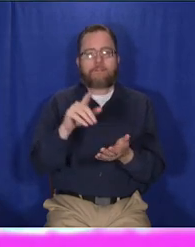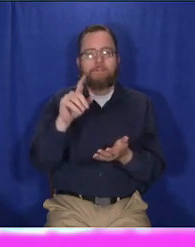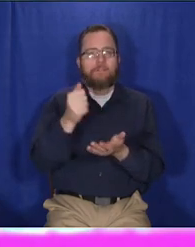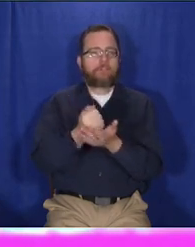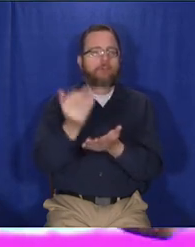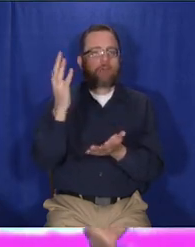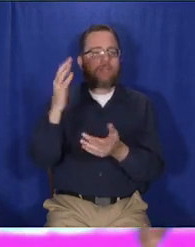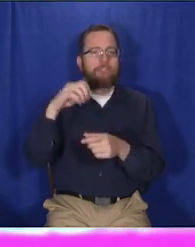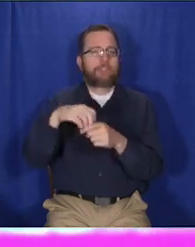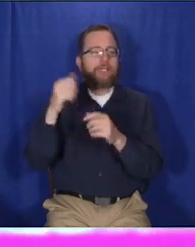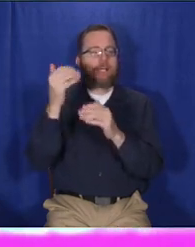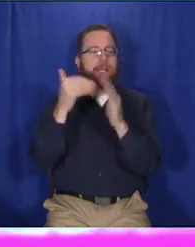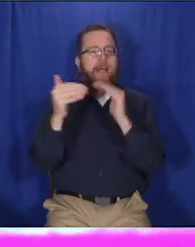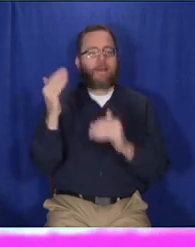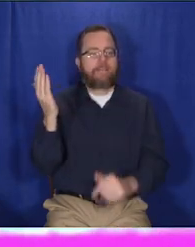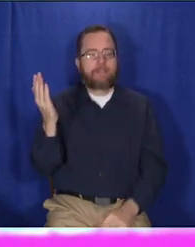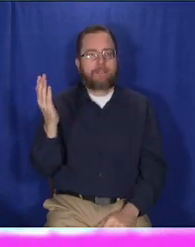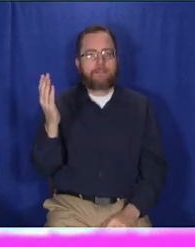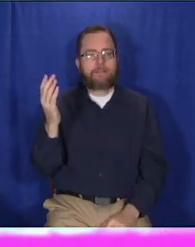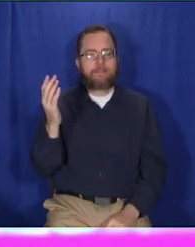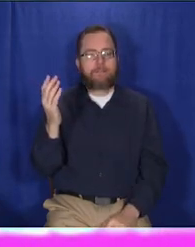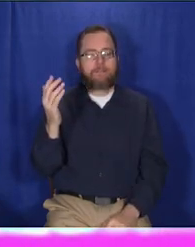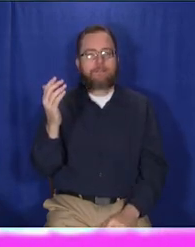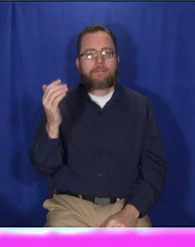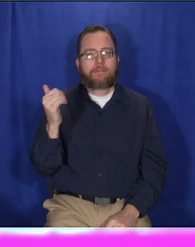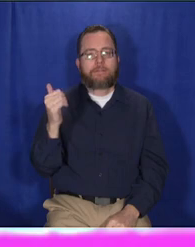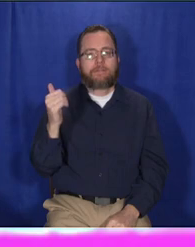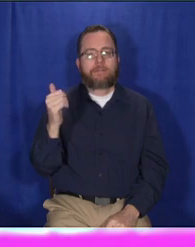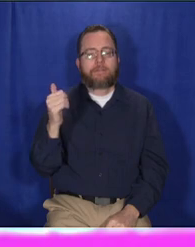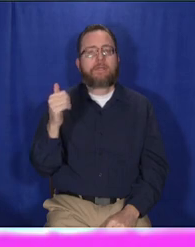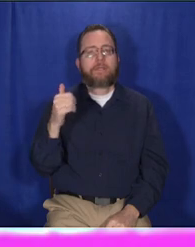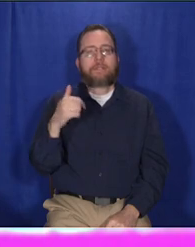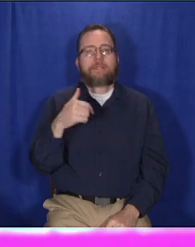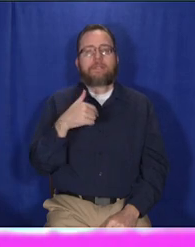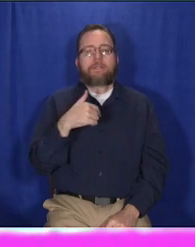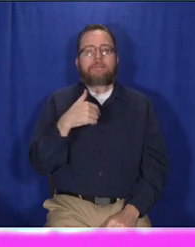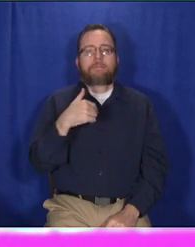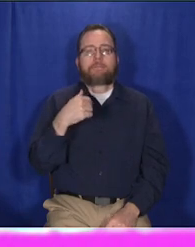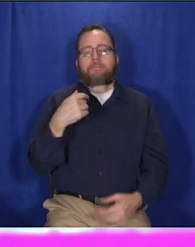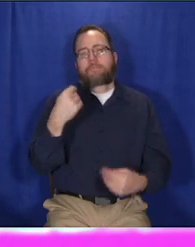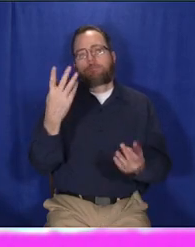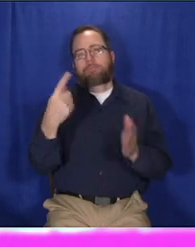kids, like we're on our way home, and I'm like, yo, kids, daddy has a treat for you.